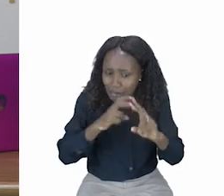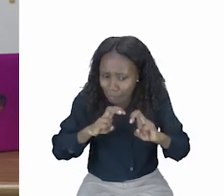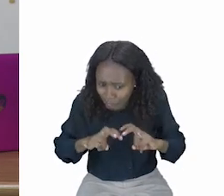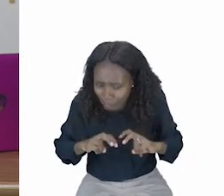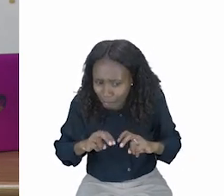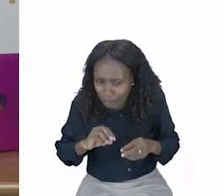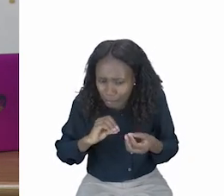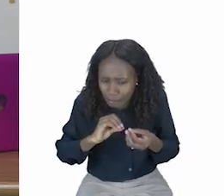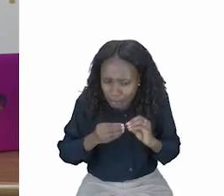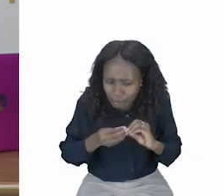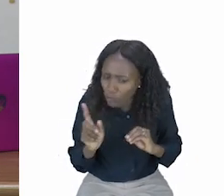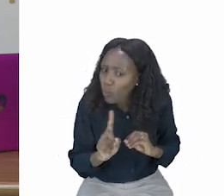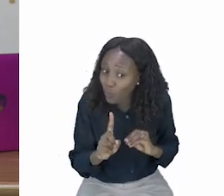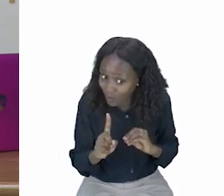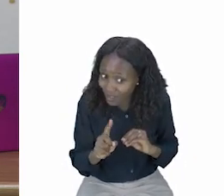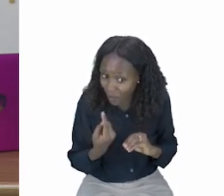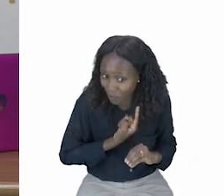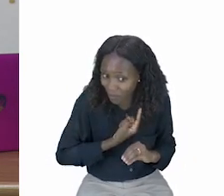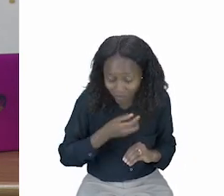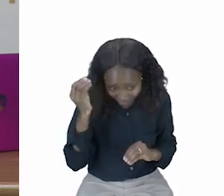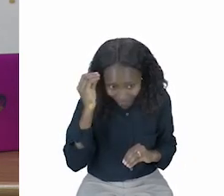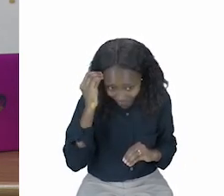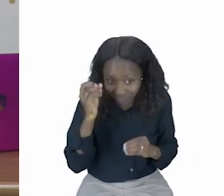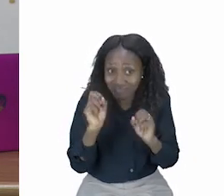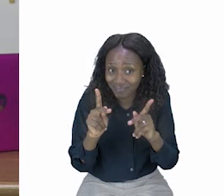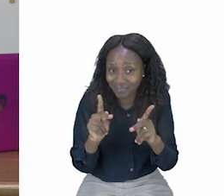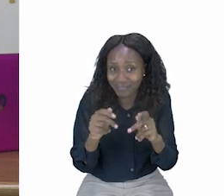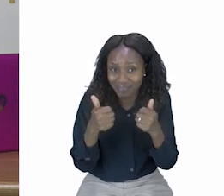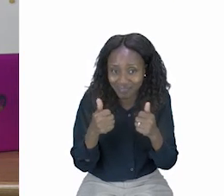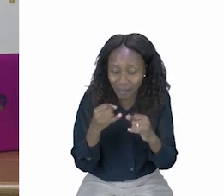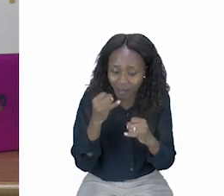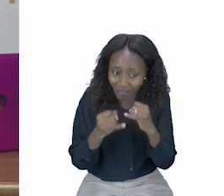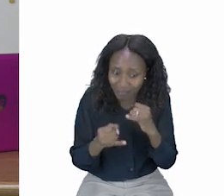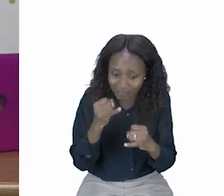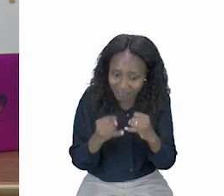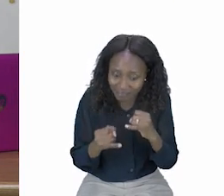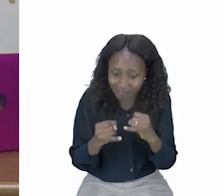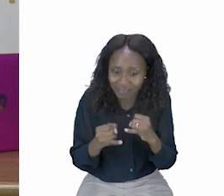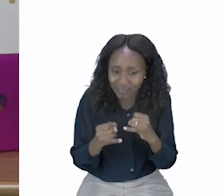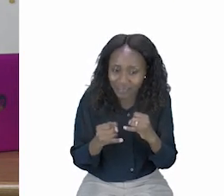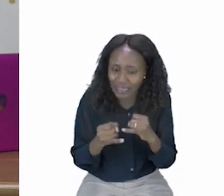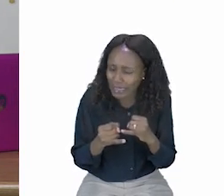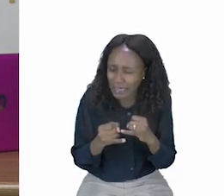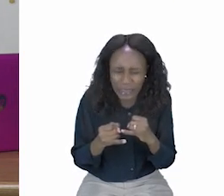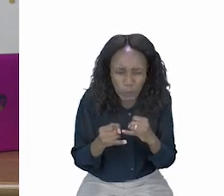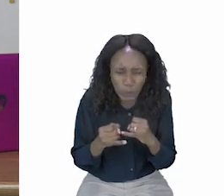will know your answers for the sides and the corners. The last one we have has a big